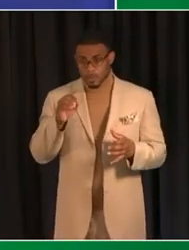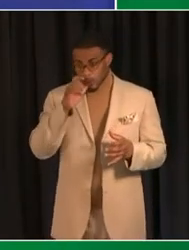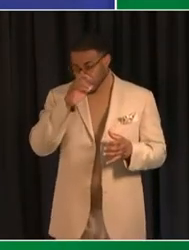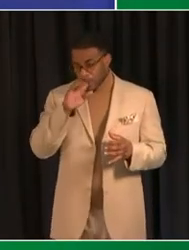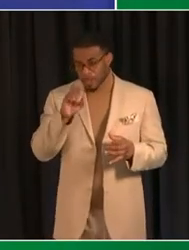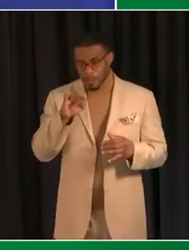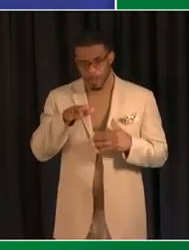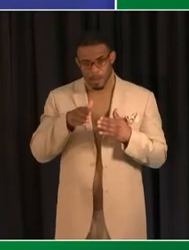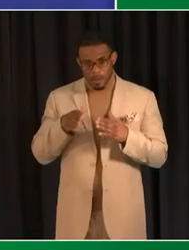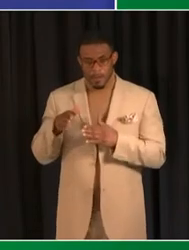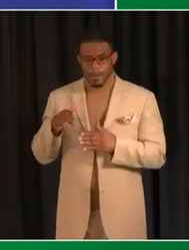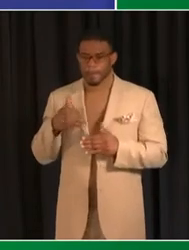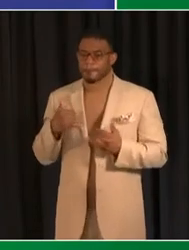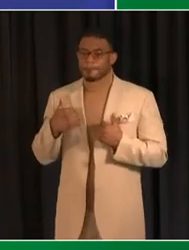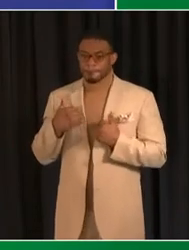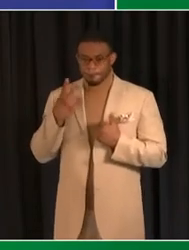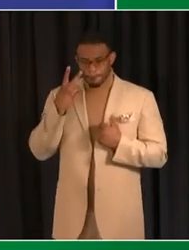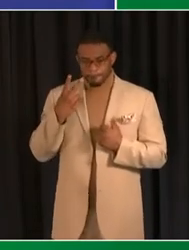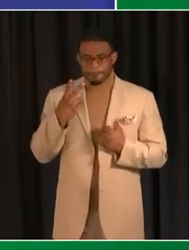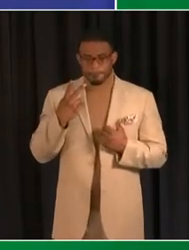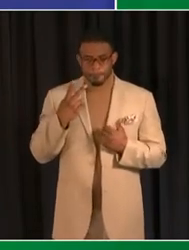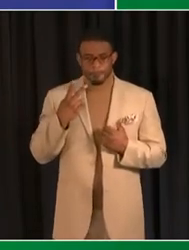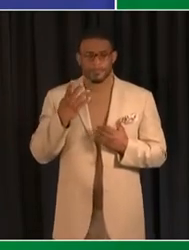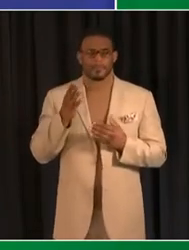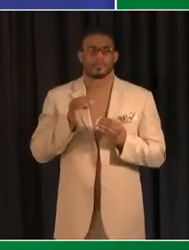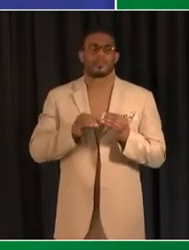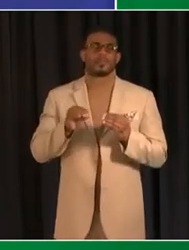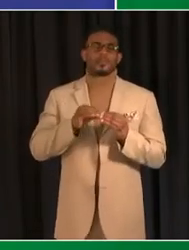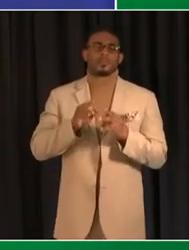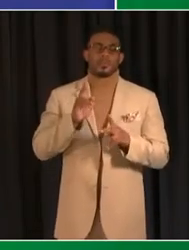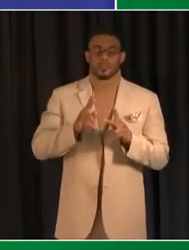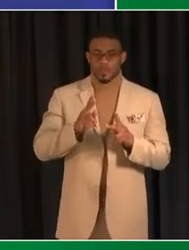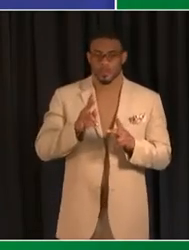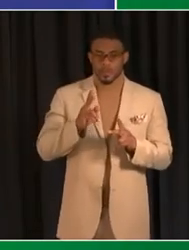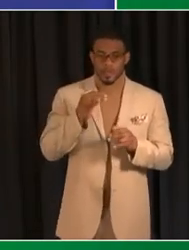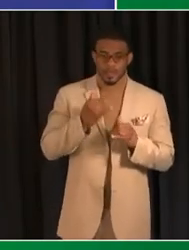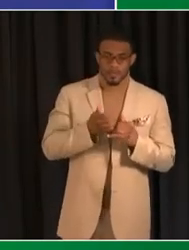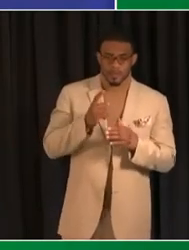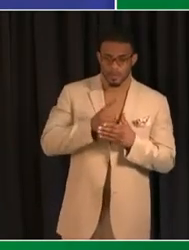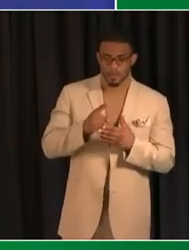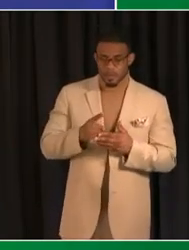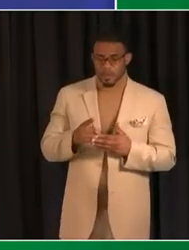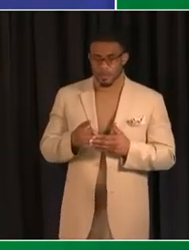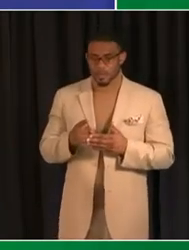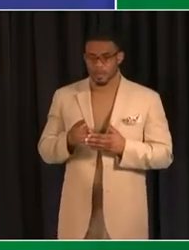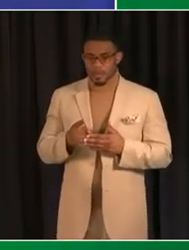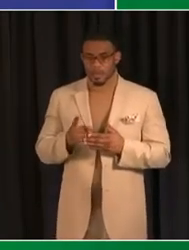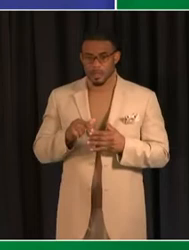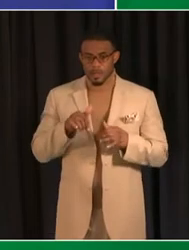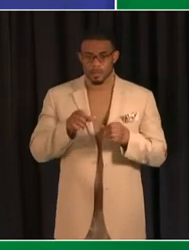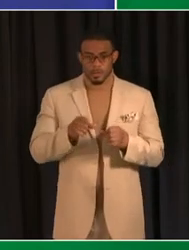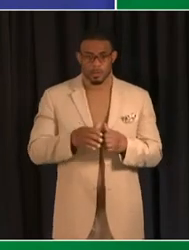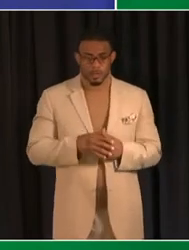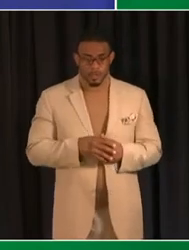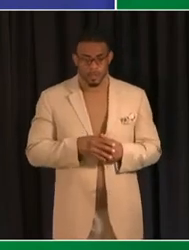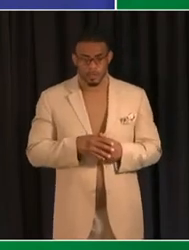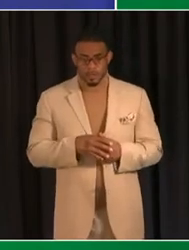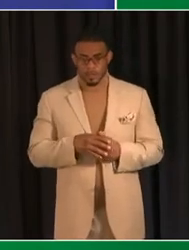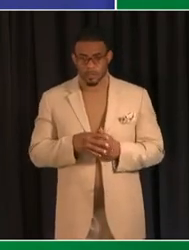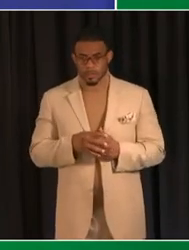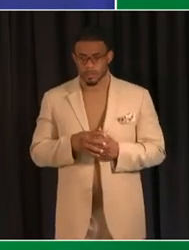want to do. So yes, by all means, and I have seen more and more people the last couple of weeks, on the